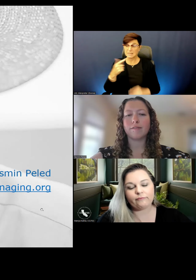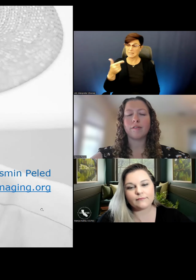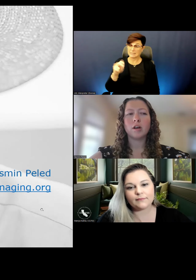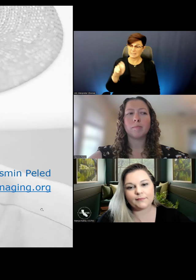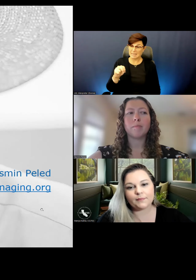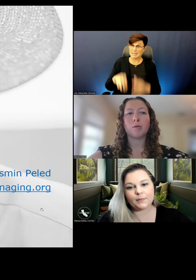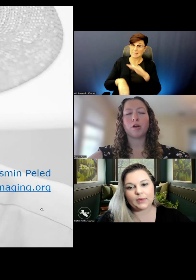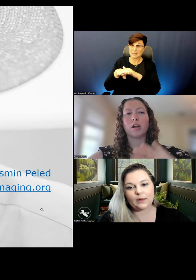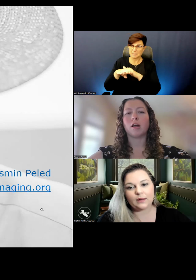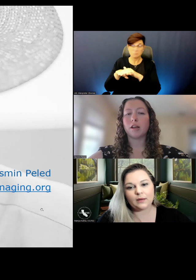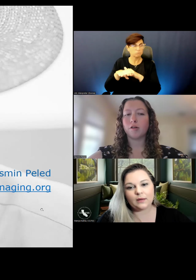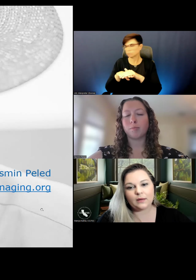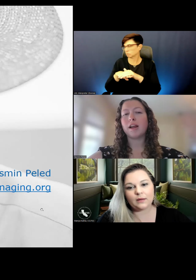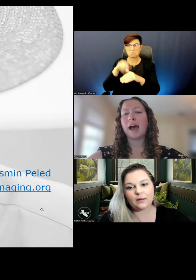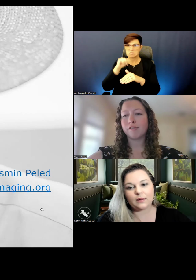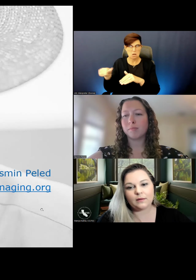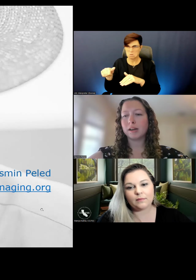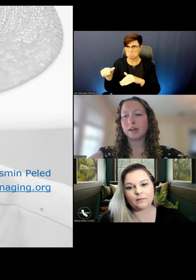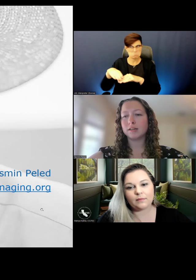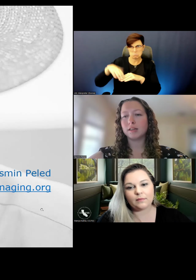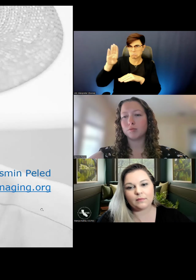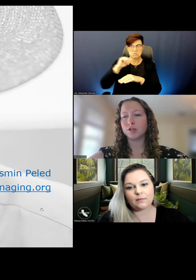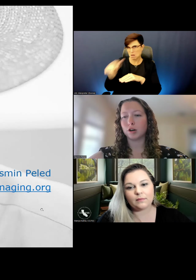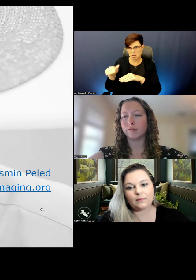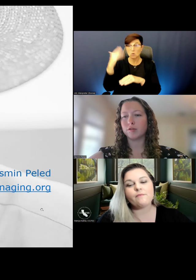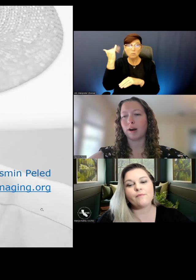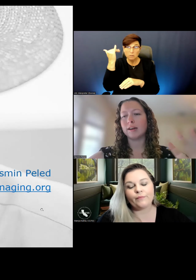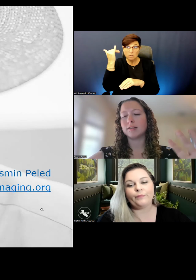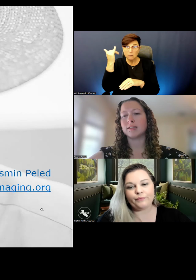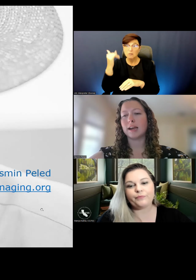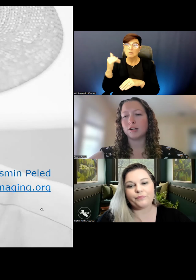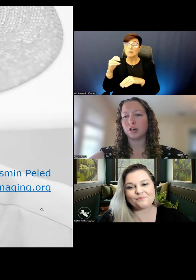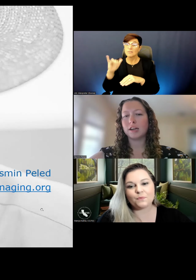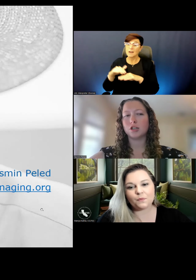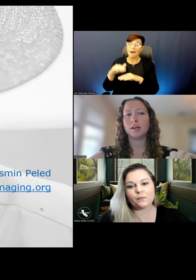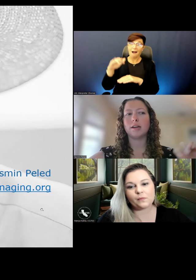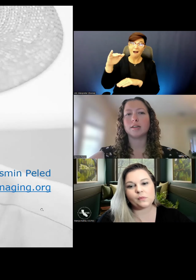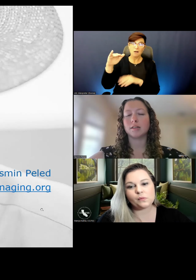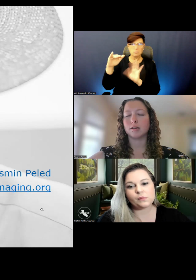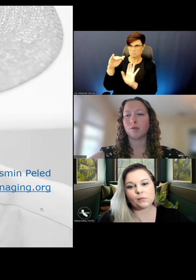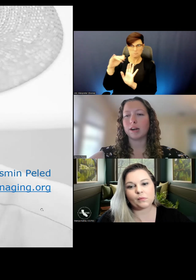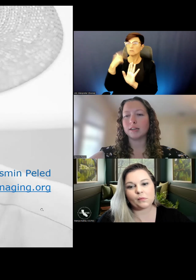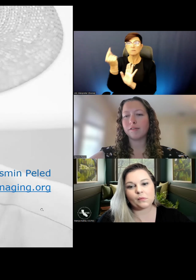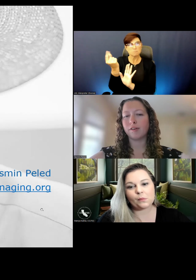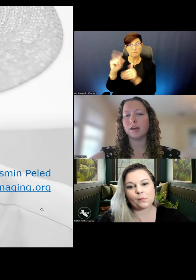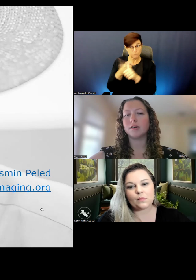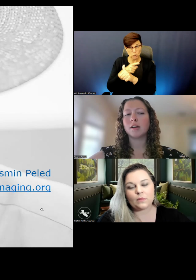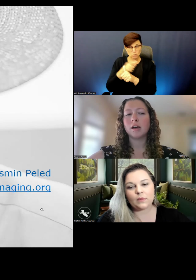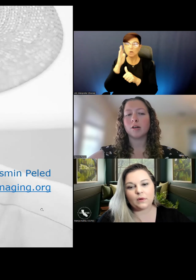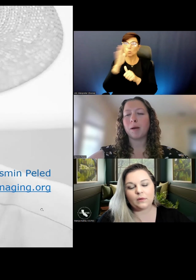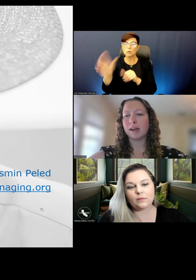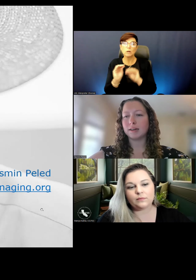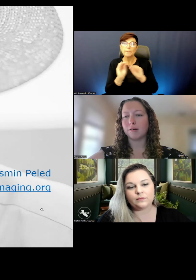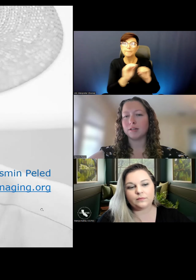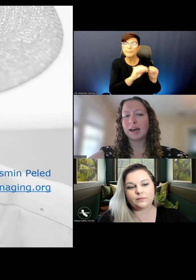that they're putting a lot, they're putting half the money into these reserves, right? Into state education, into the rainy day fund,